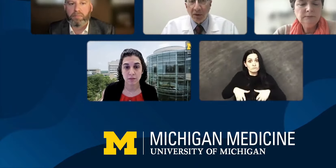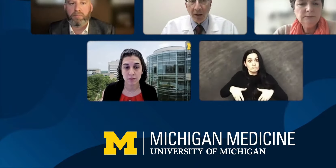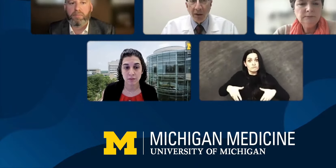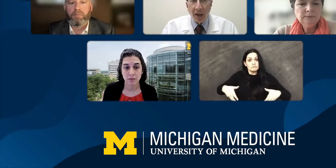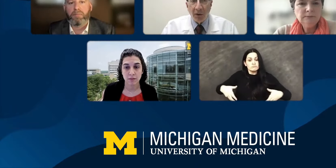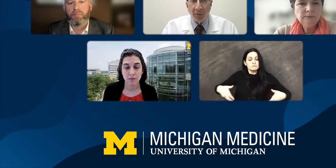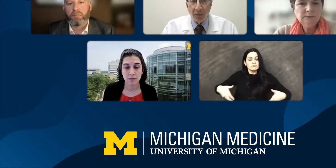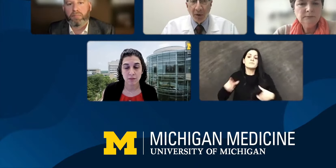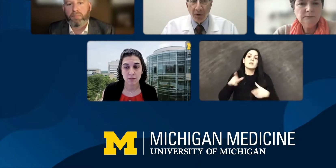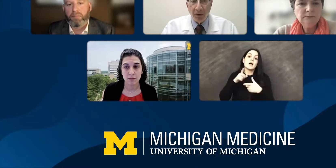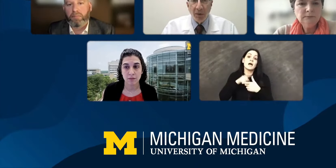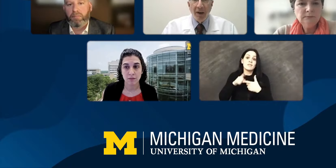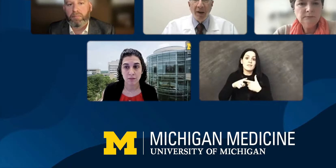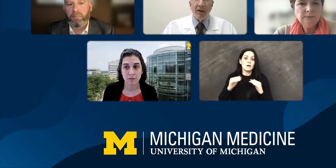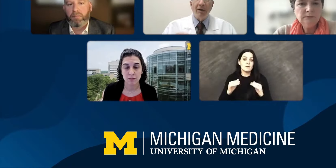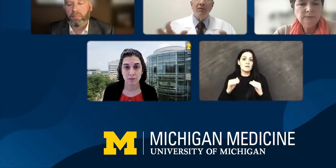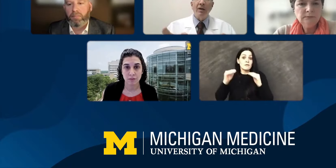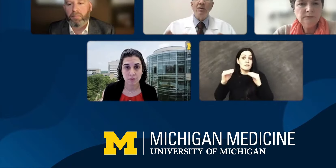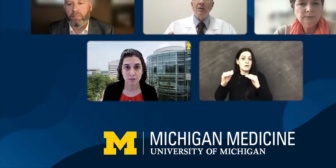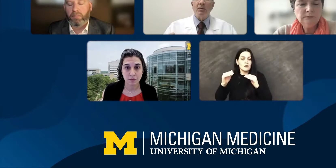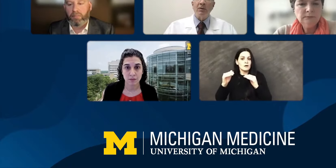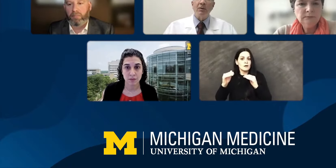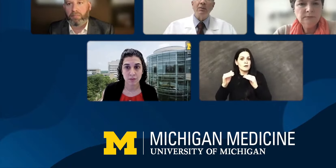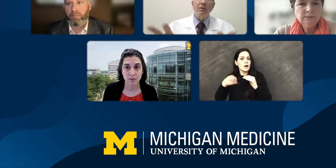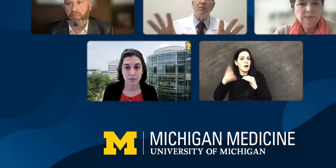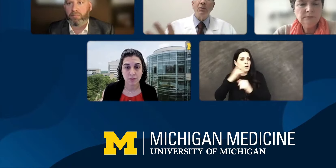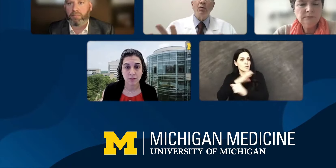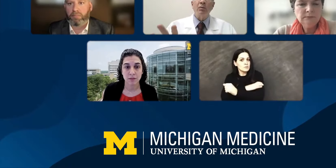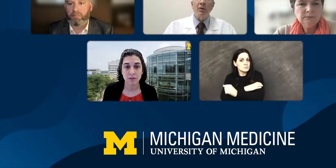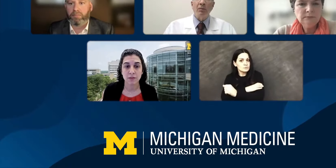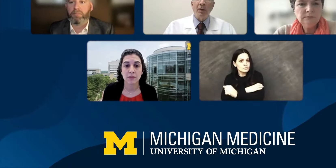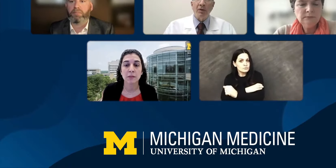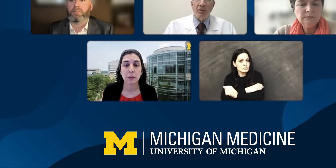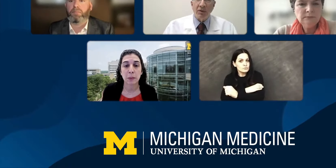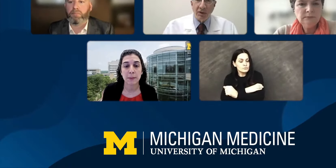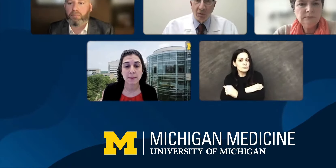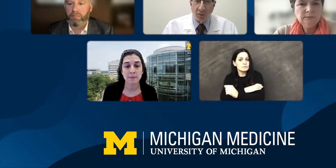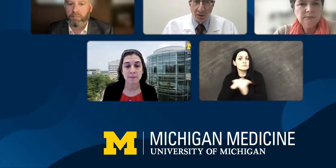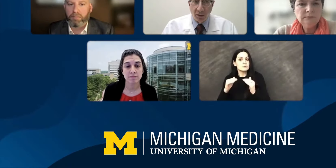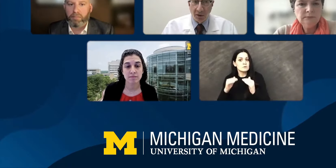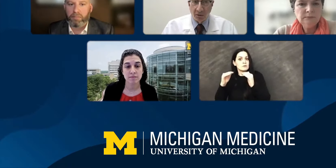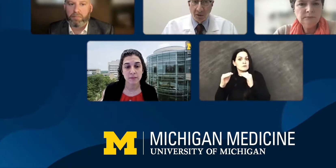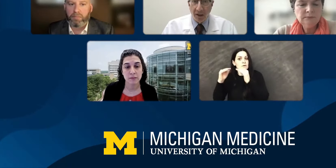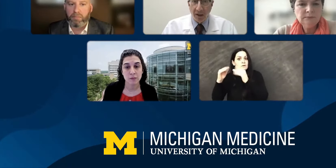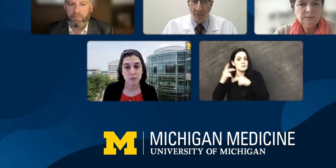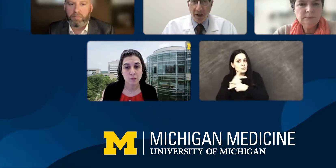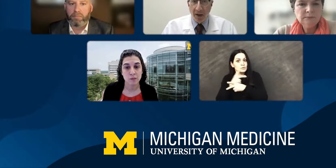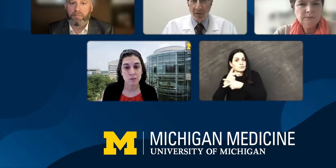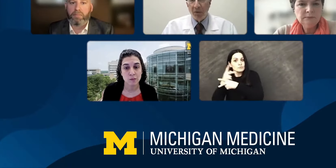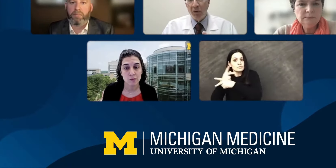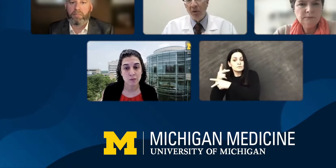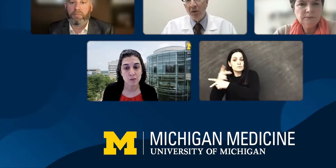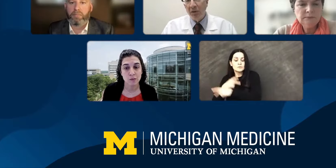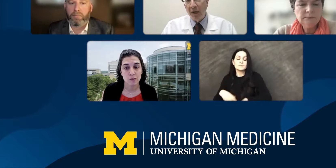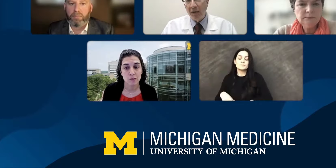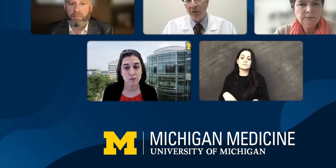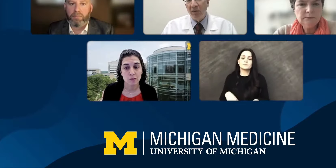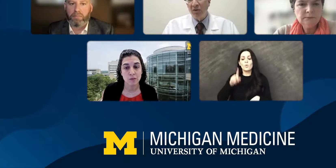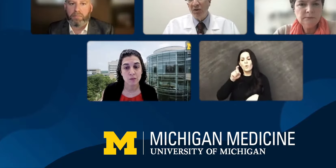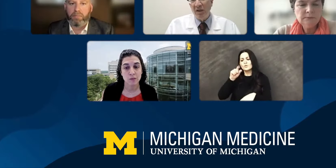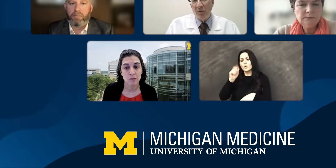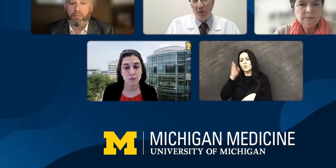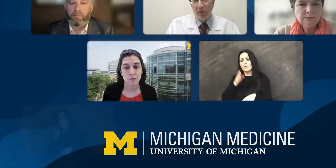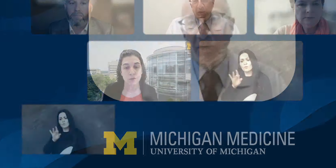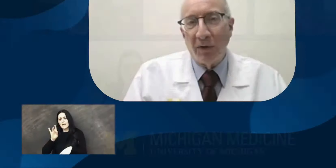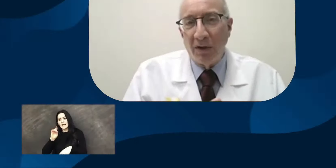of a slightly higher blood pressure. And I'd advise people that, normal blood pressure is less than 120/80. If you're going to your doctor and